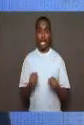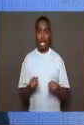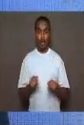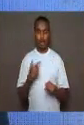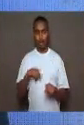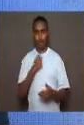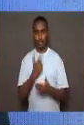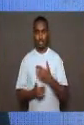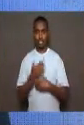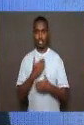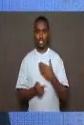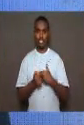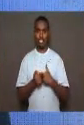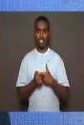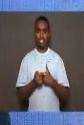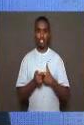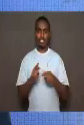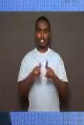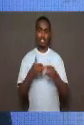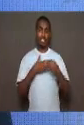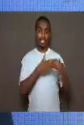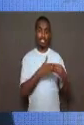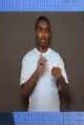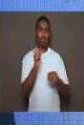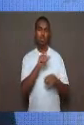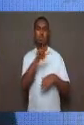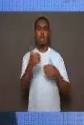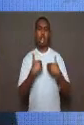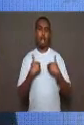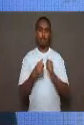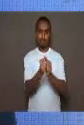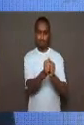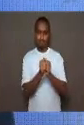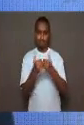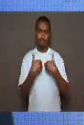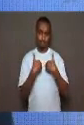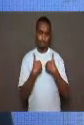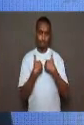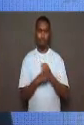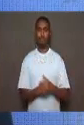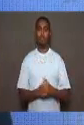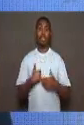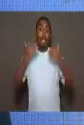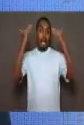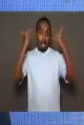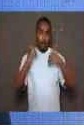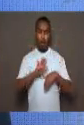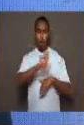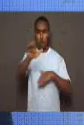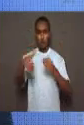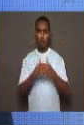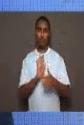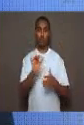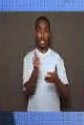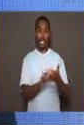Today, we have discussed the different kinds of leaders and what they all have in common. I hope that all